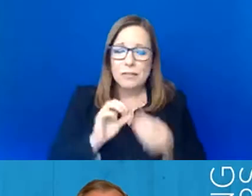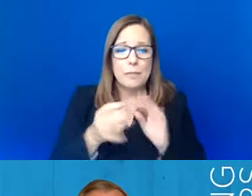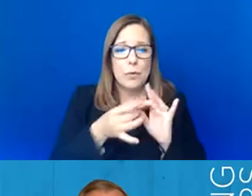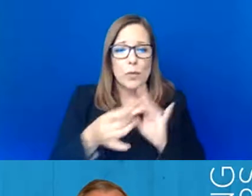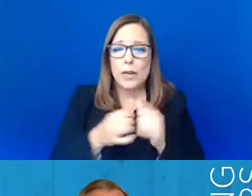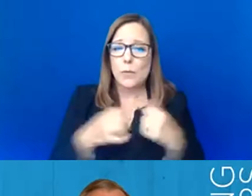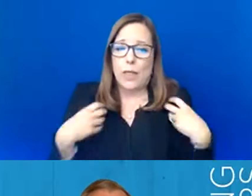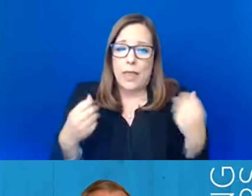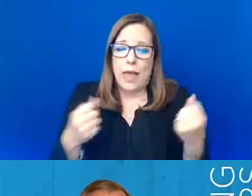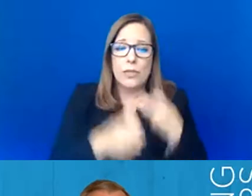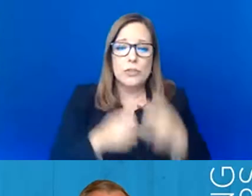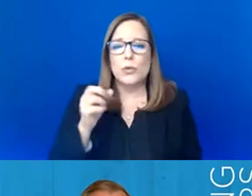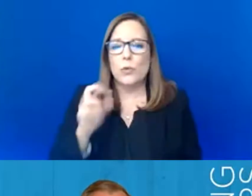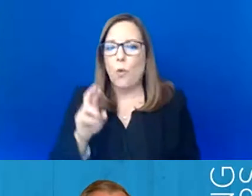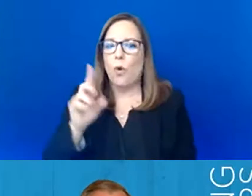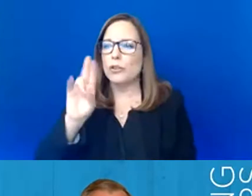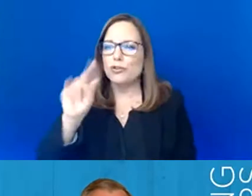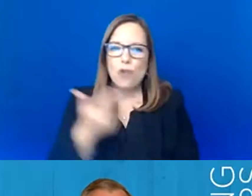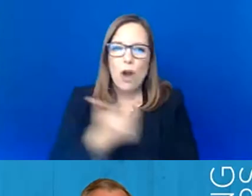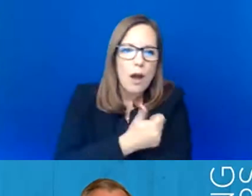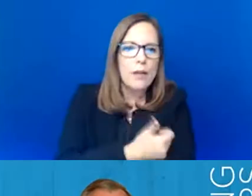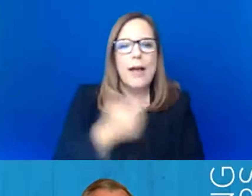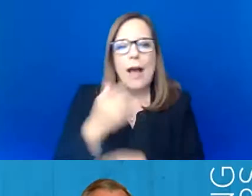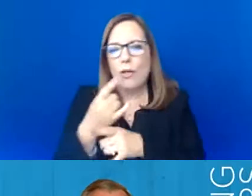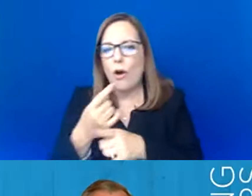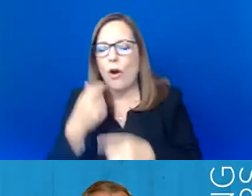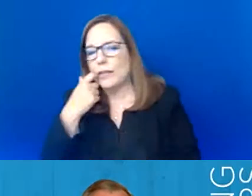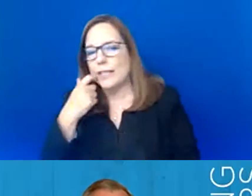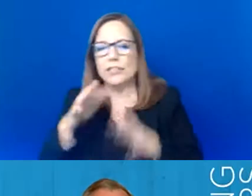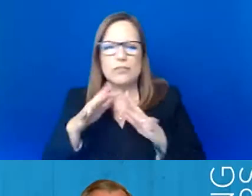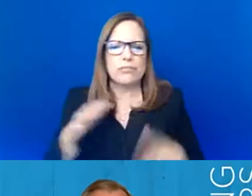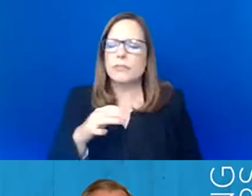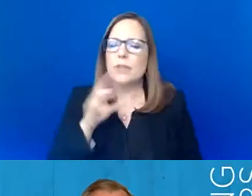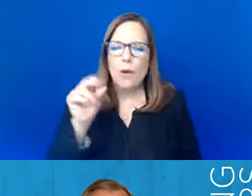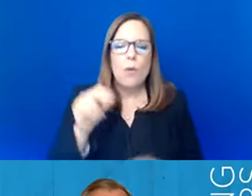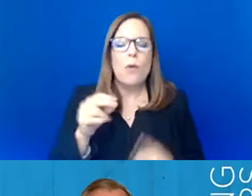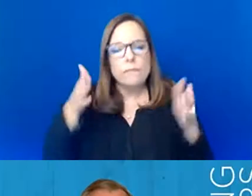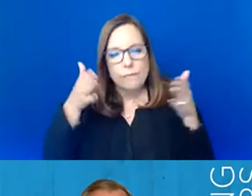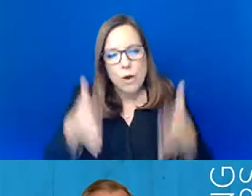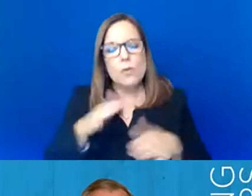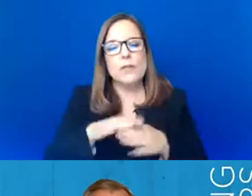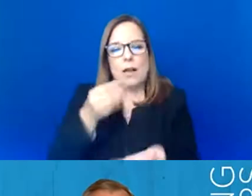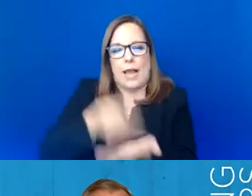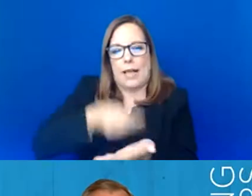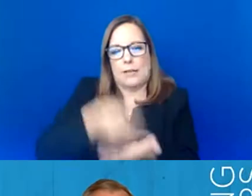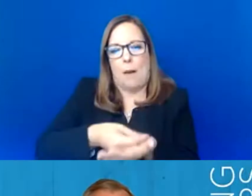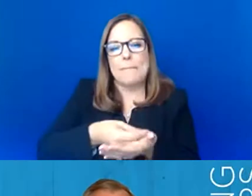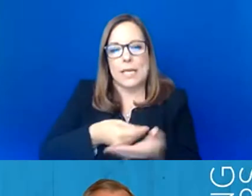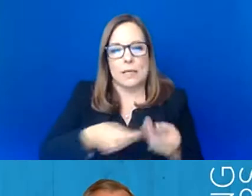who had drug or alcohol issues. It was, again, economically driven